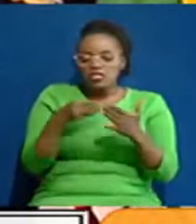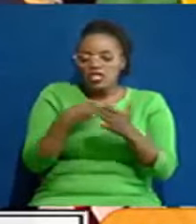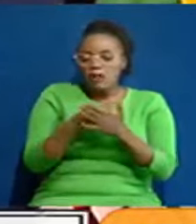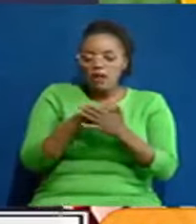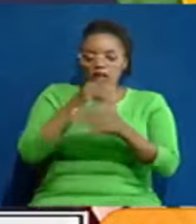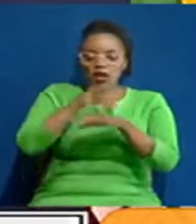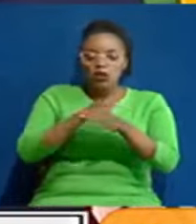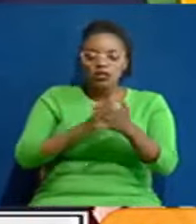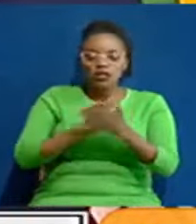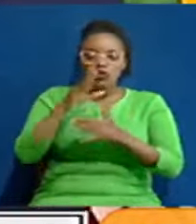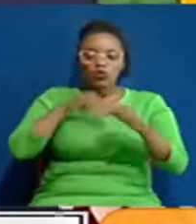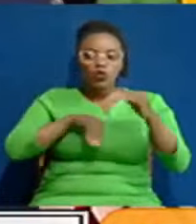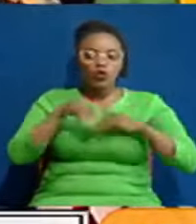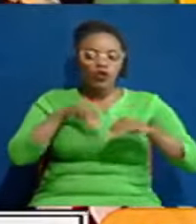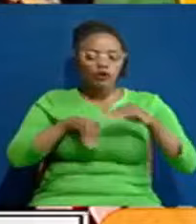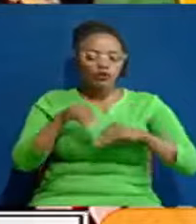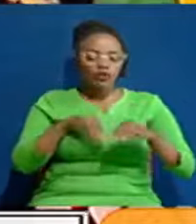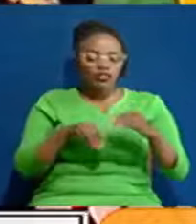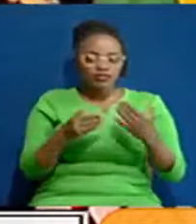crime.